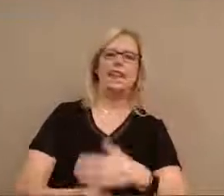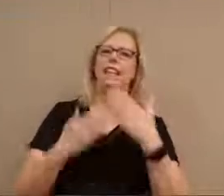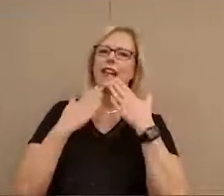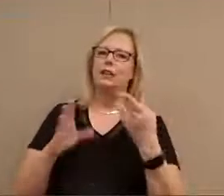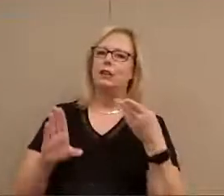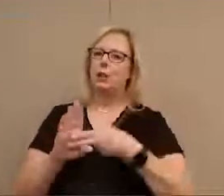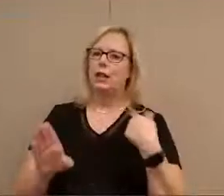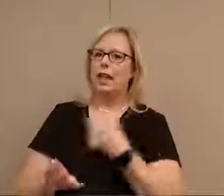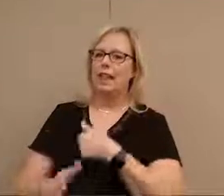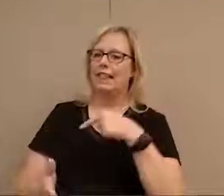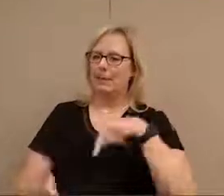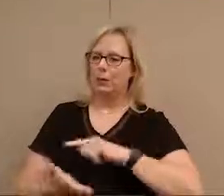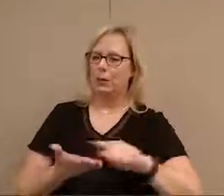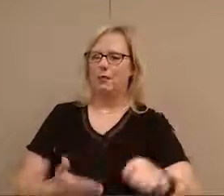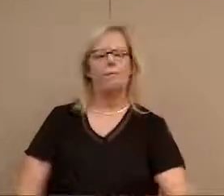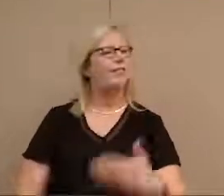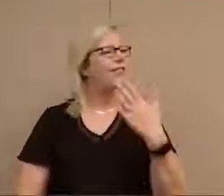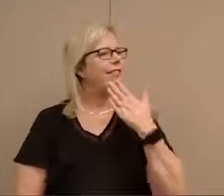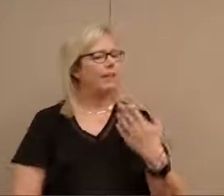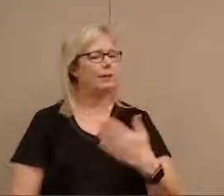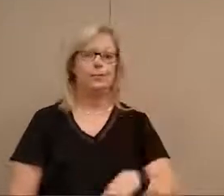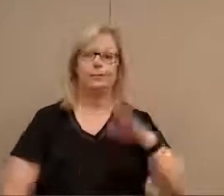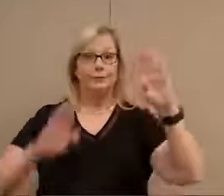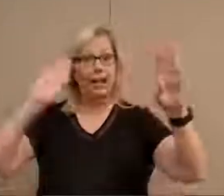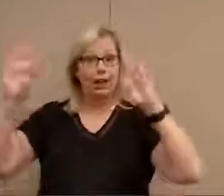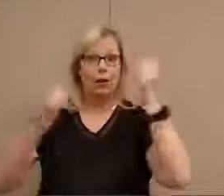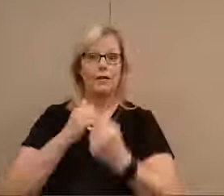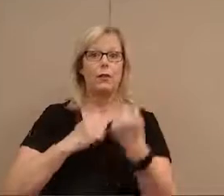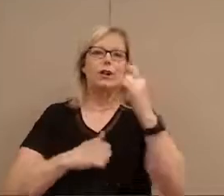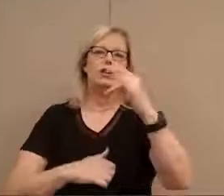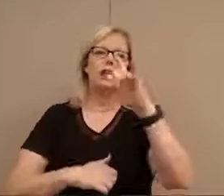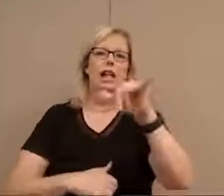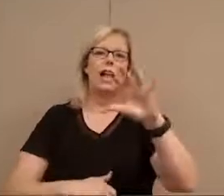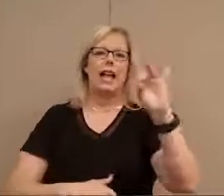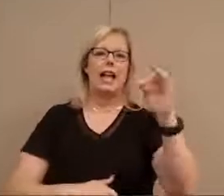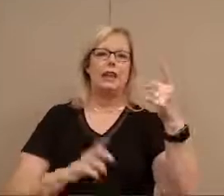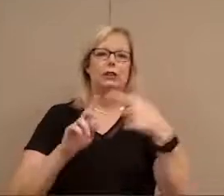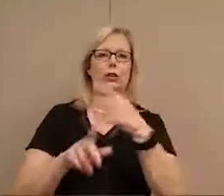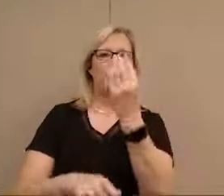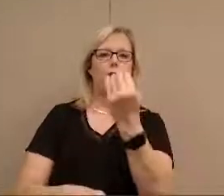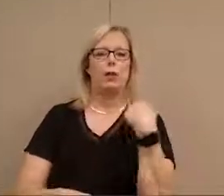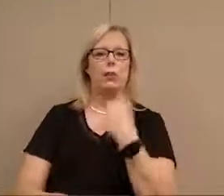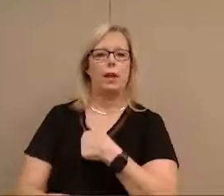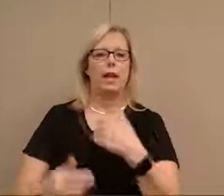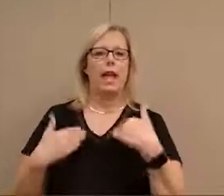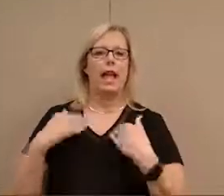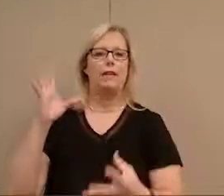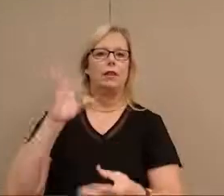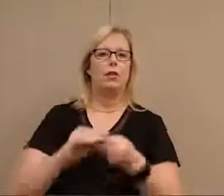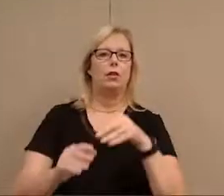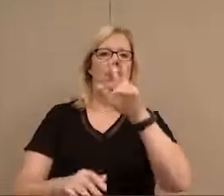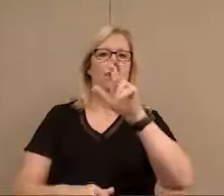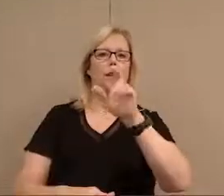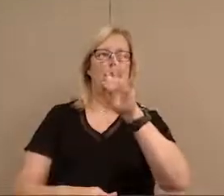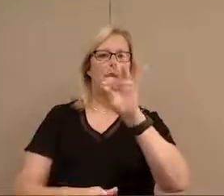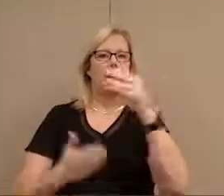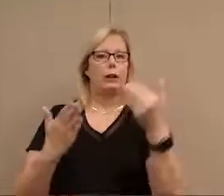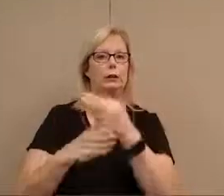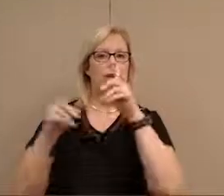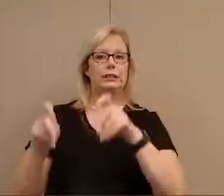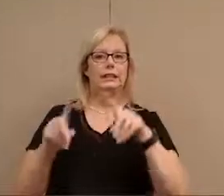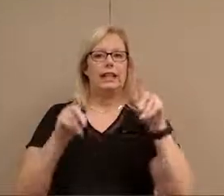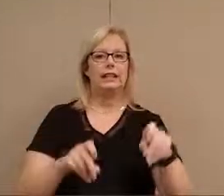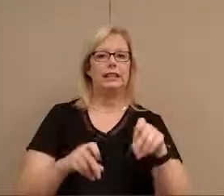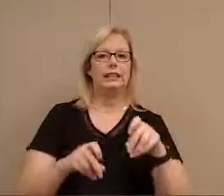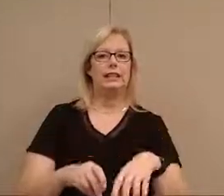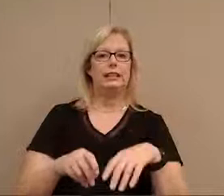week. Thank you, Herb. Good afternoon, everyone. For July the 8th through the 14th, we have a total of 349 new tests, out of a